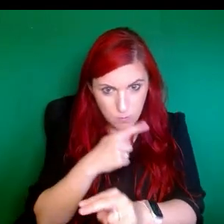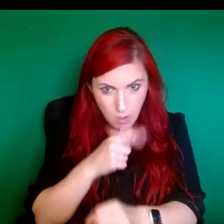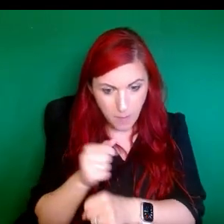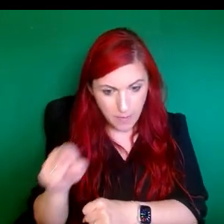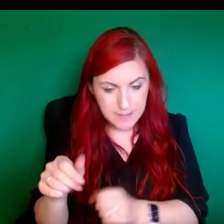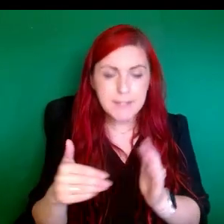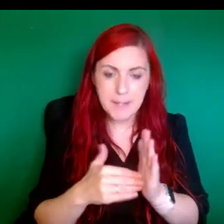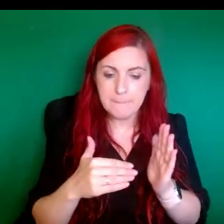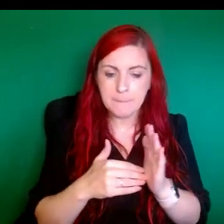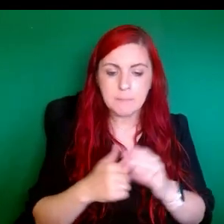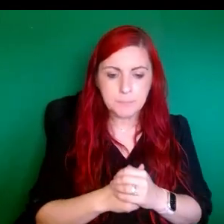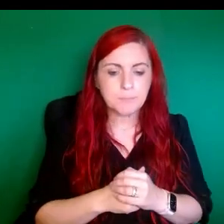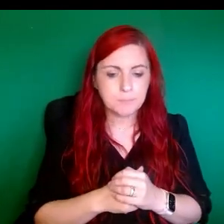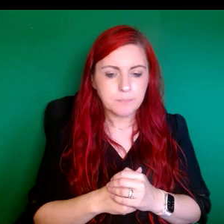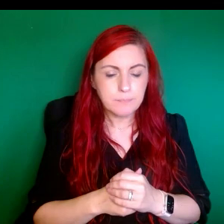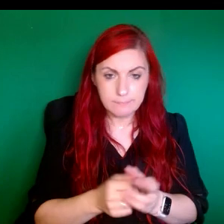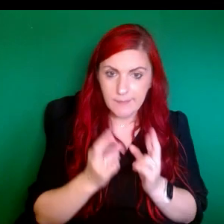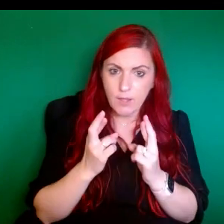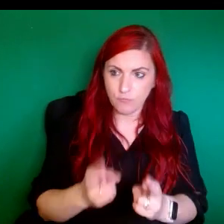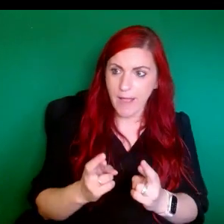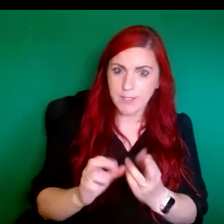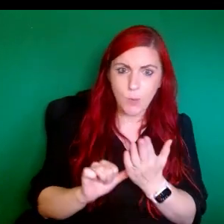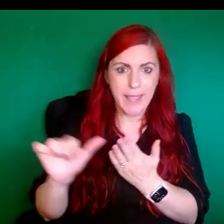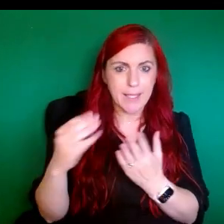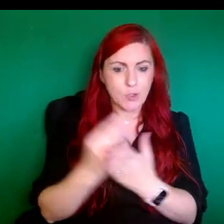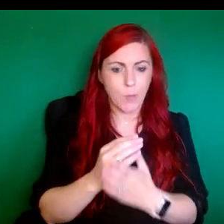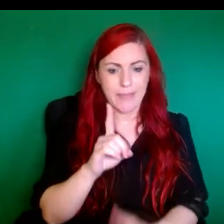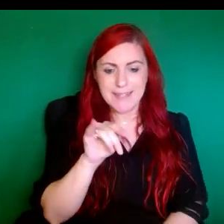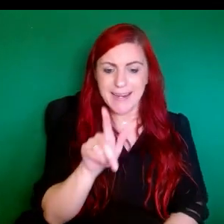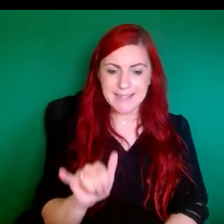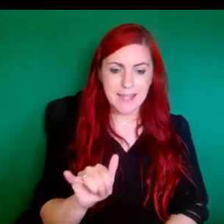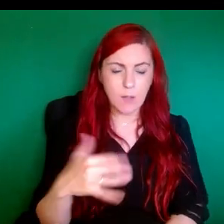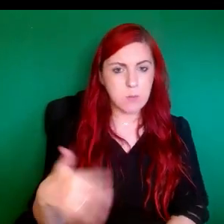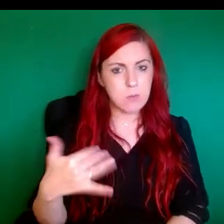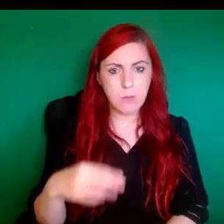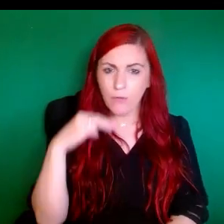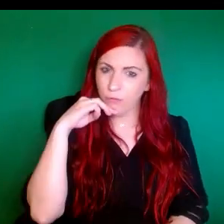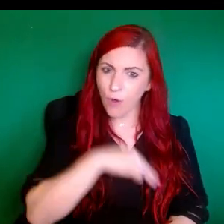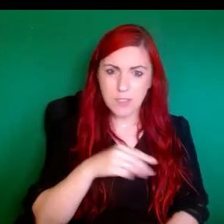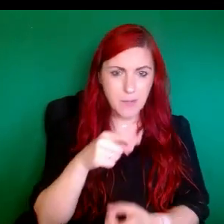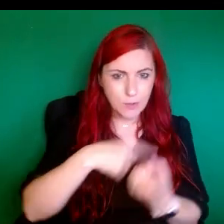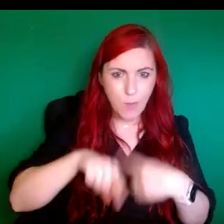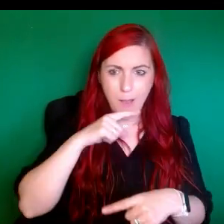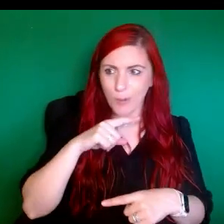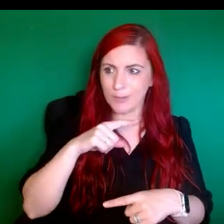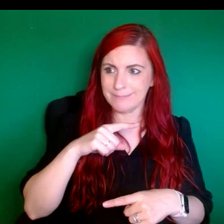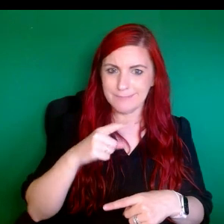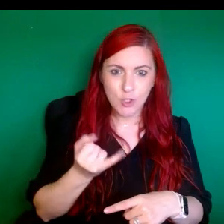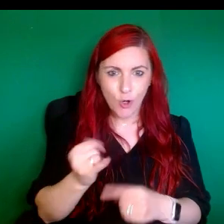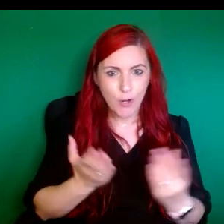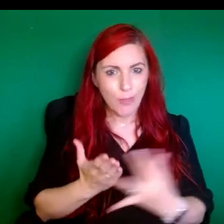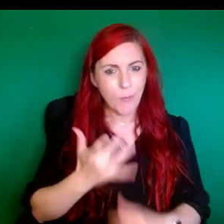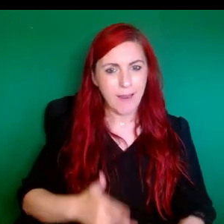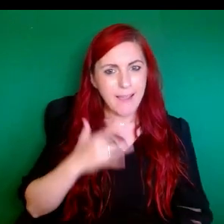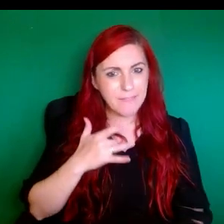age with dignity is so fundamental to our ageing journeys. And part of achieving